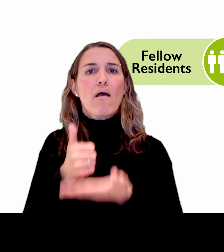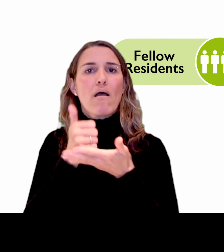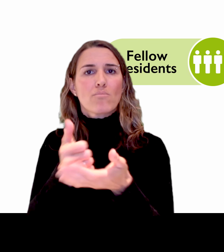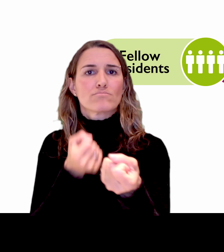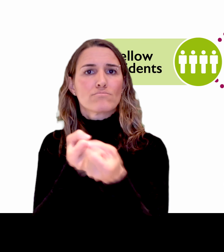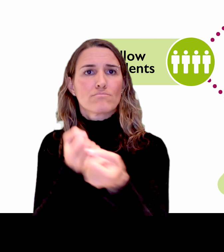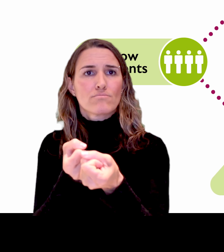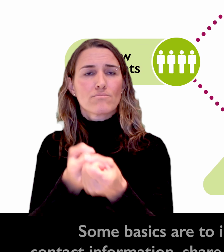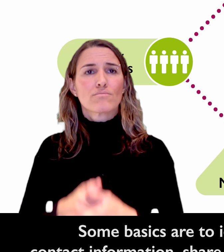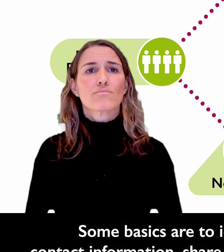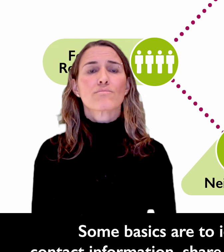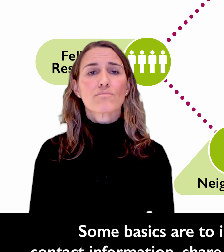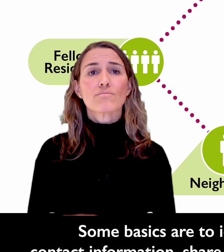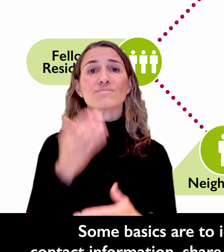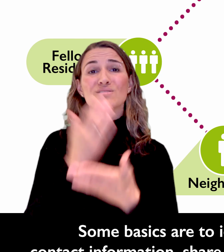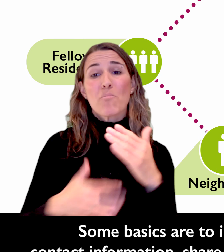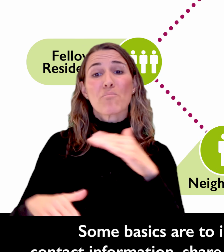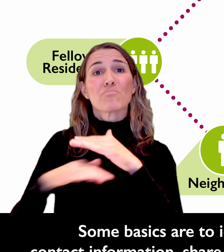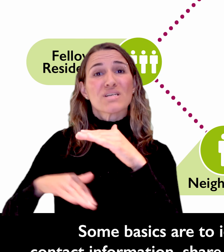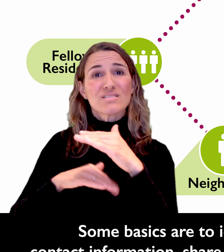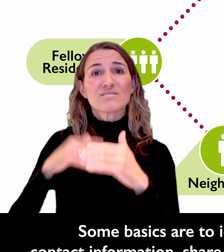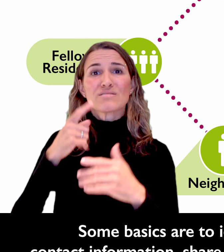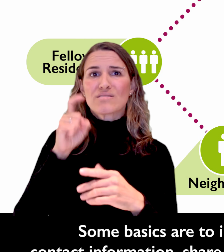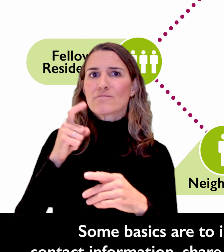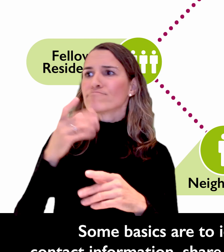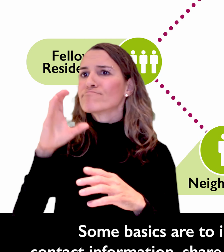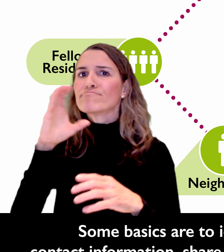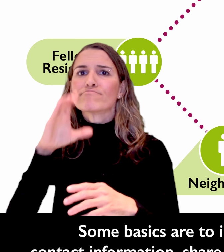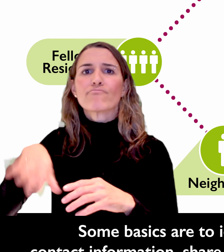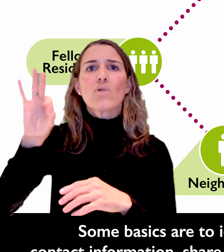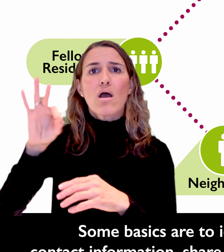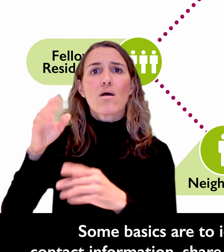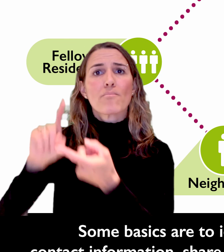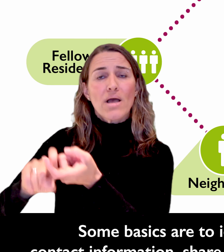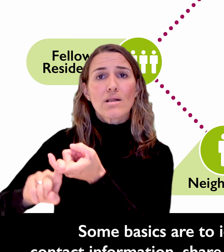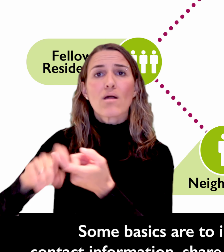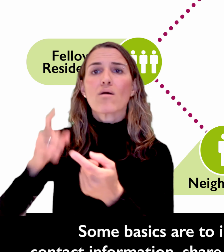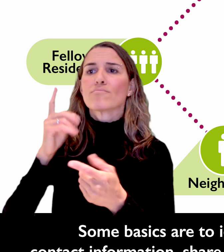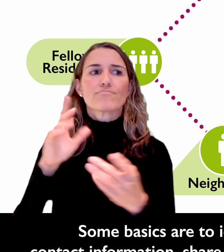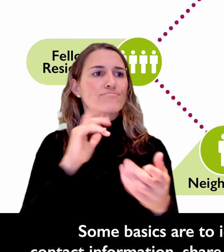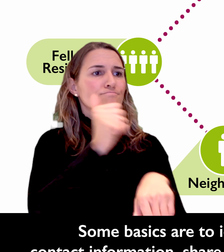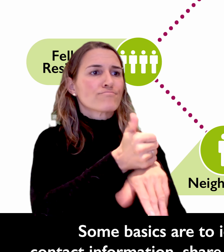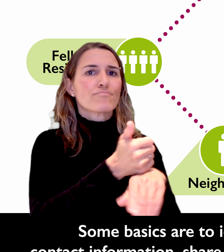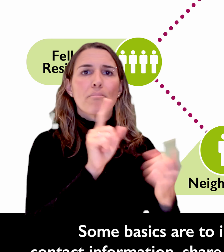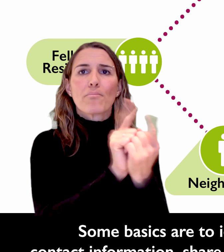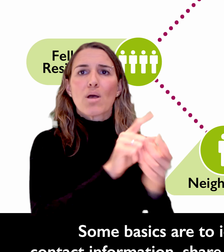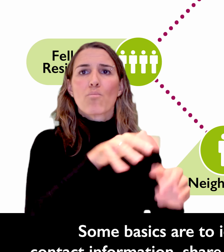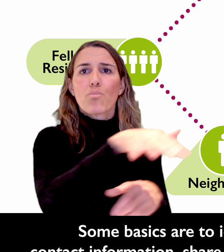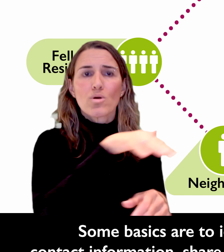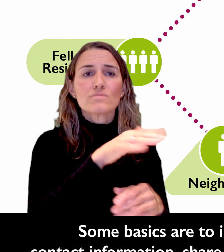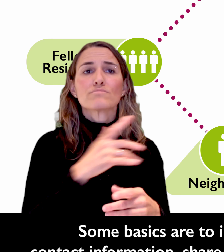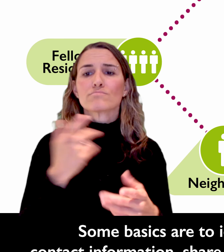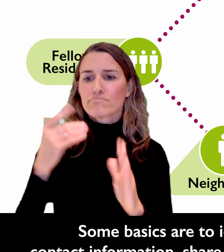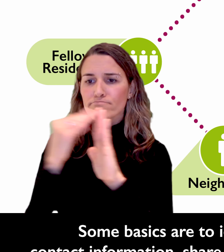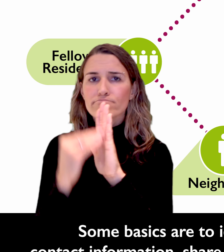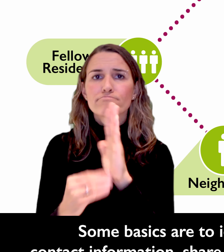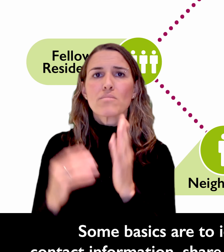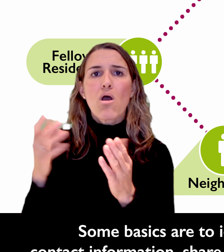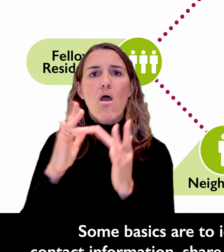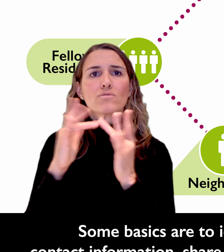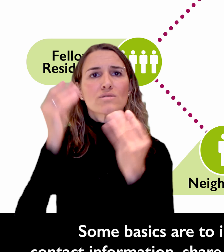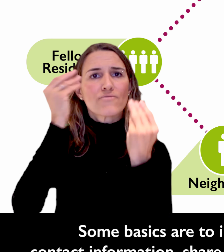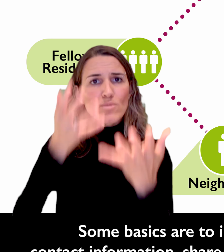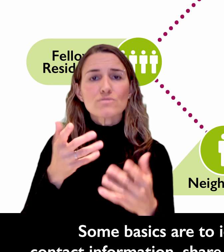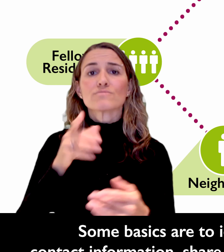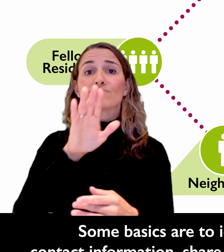Be sure to share their contact information with family, friends, and other contacts. Gather contact information from